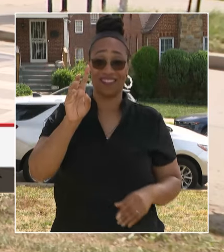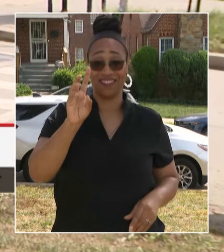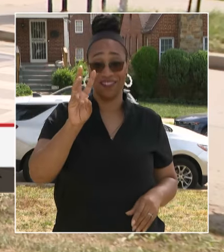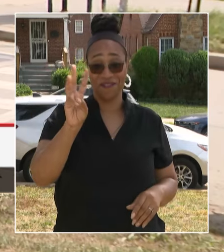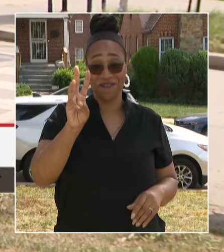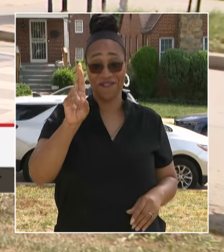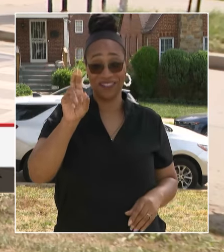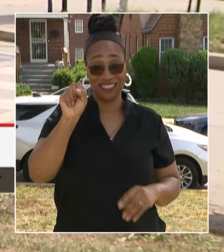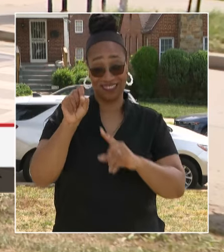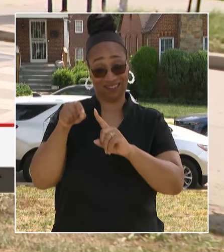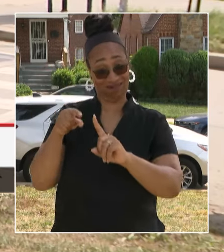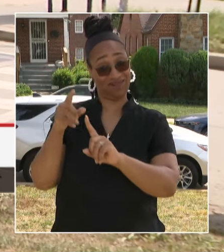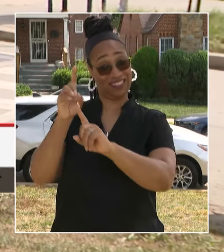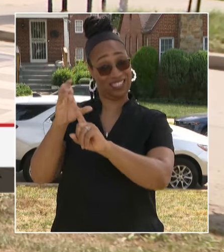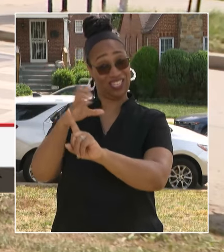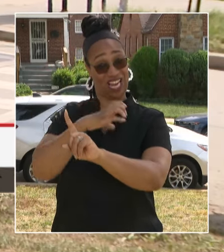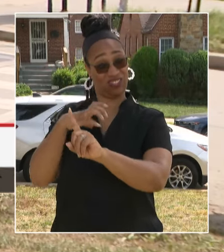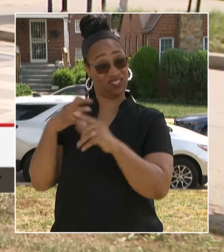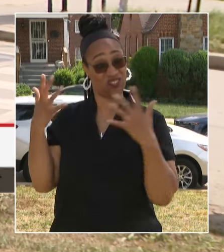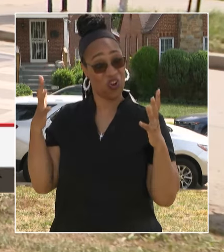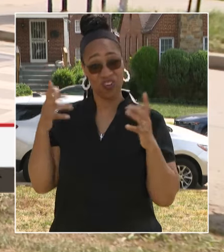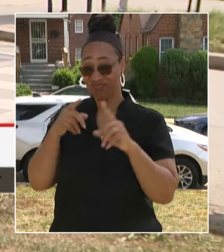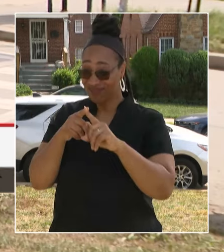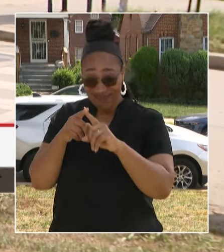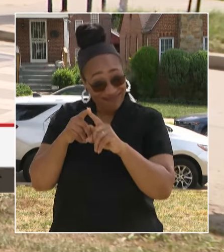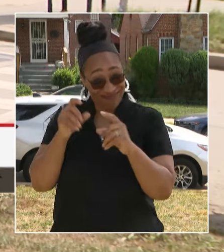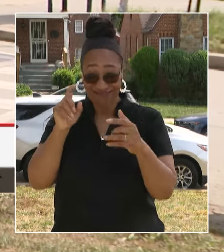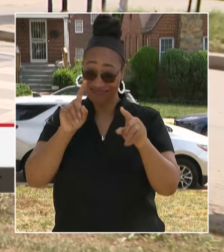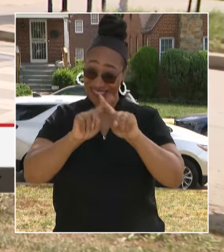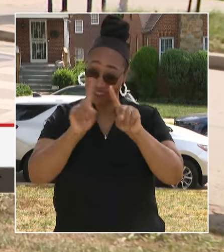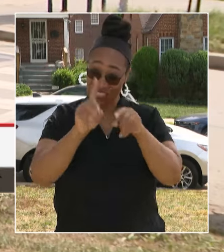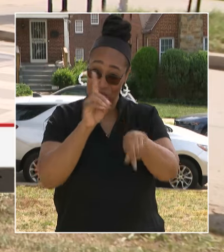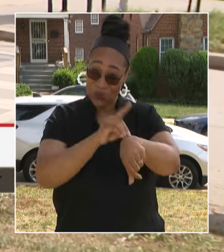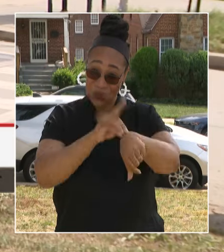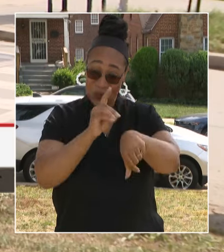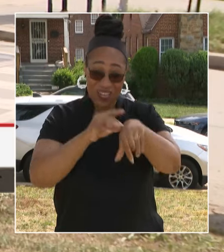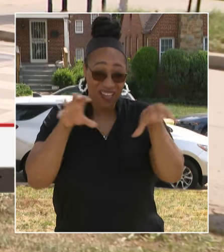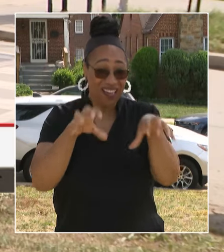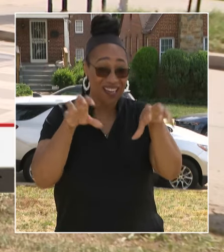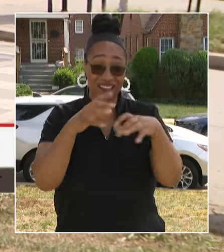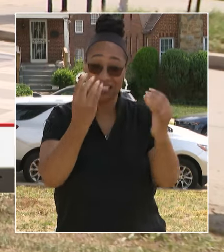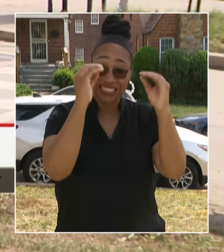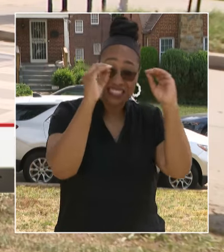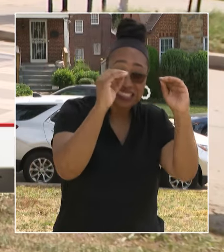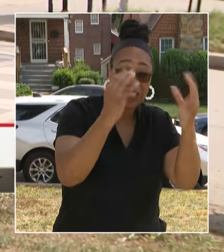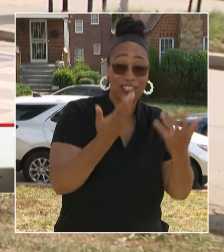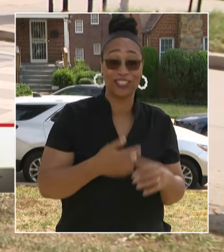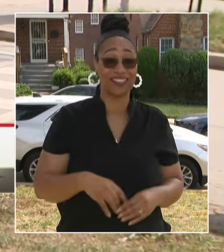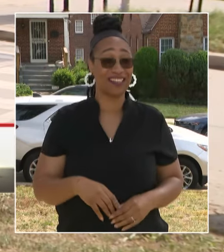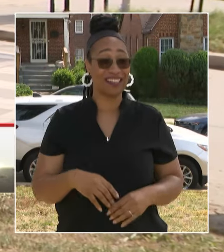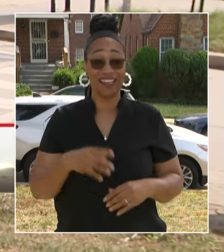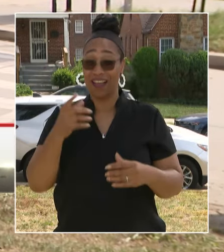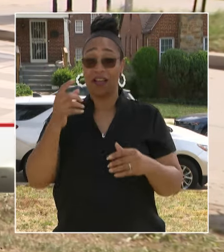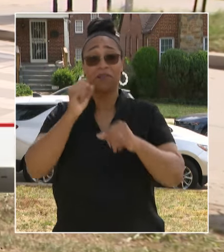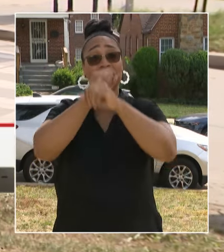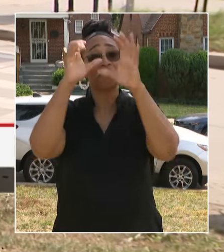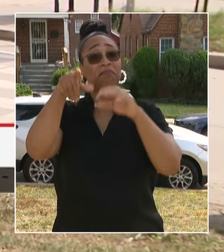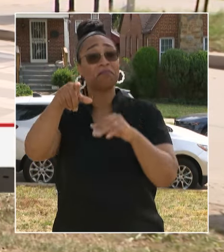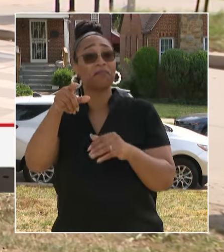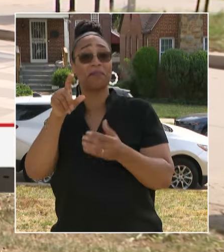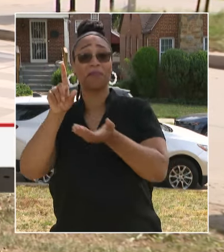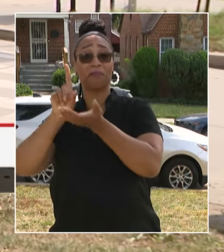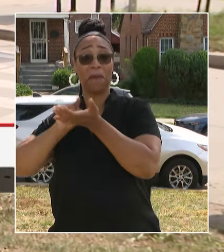community. On my paper route, if I got the numbers wrong, he corrected me and made sure my mathematics was right, you know, because we had to collect, and, you know, he